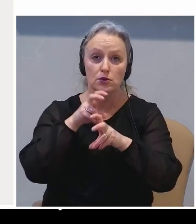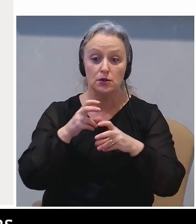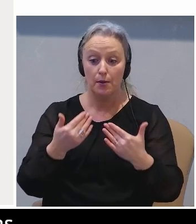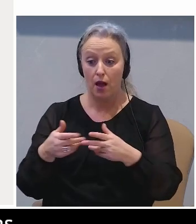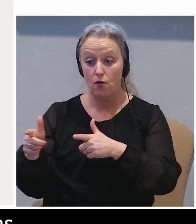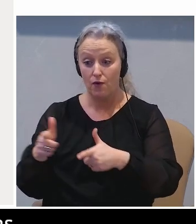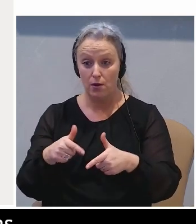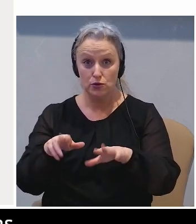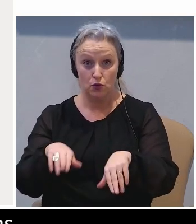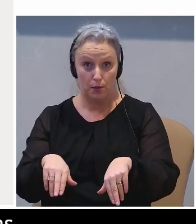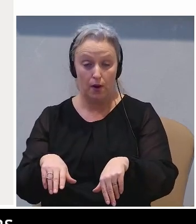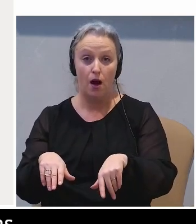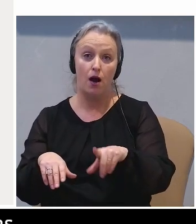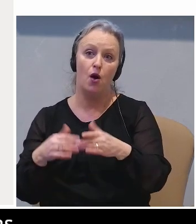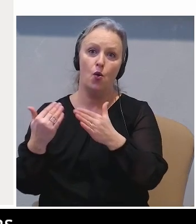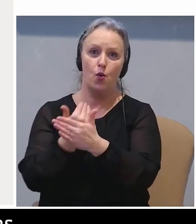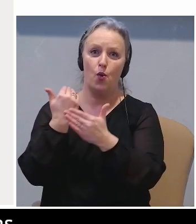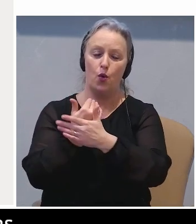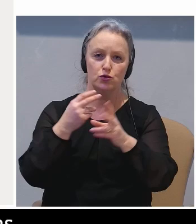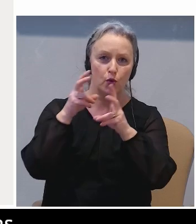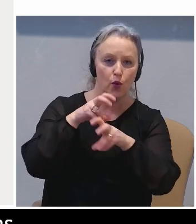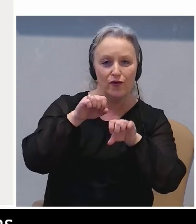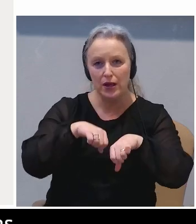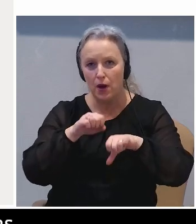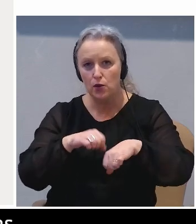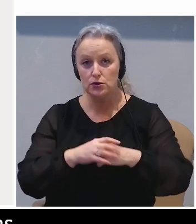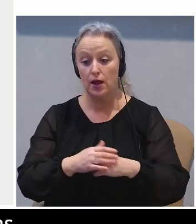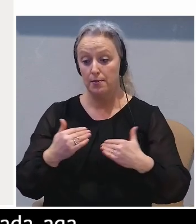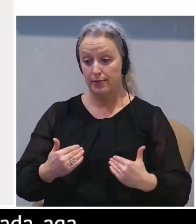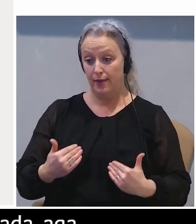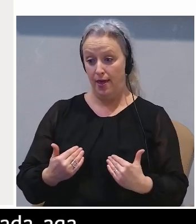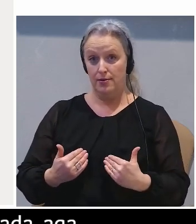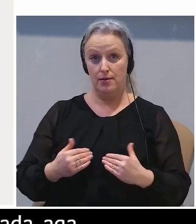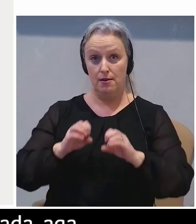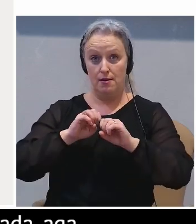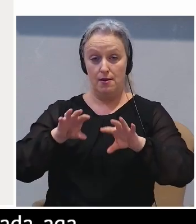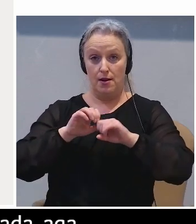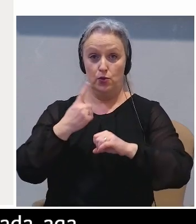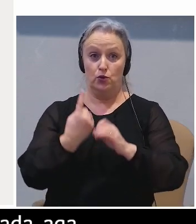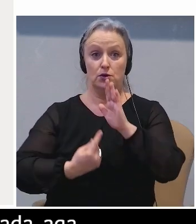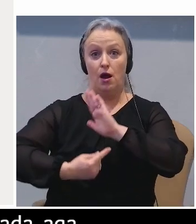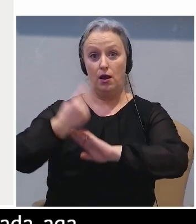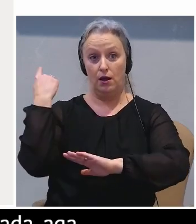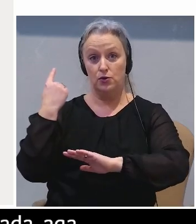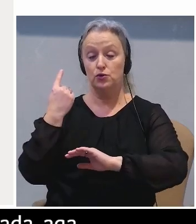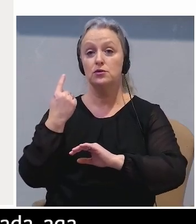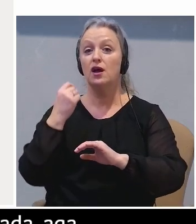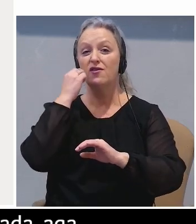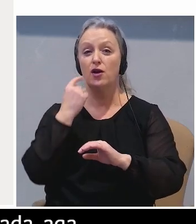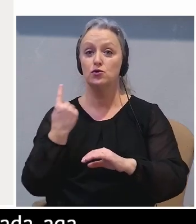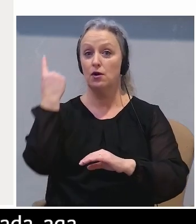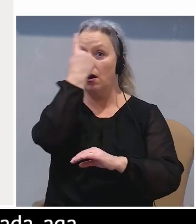talk to you about an initiative that I think it has been running just for a year. It's called EUXCT, and it's an